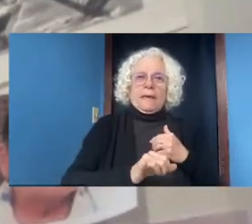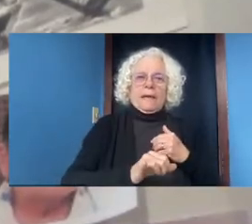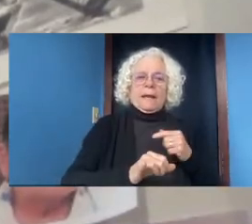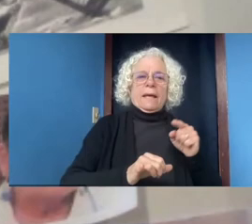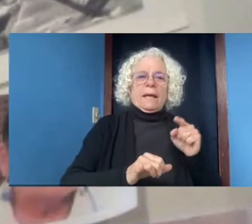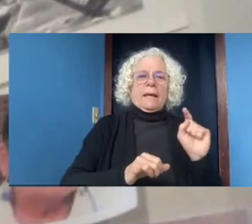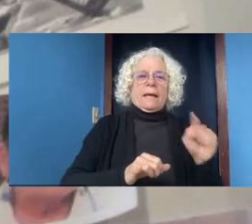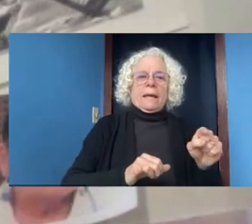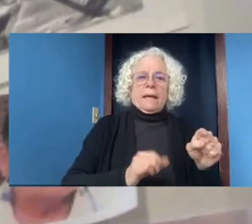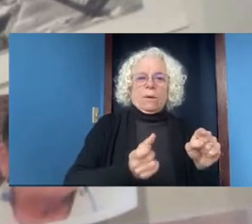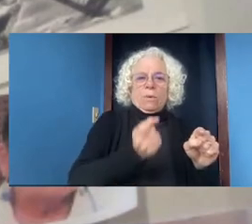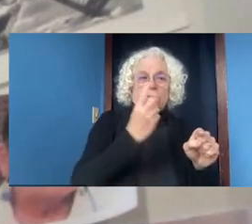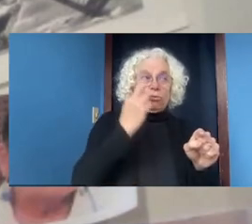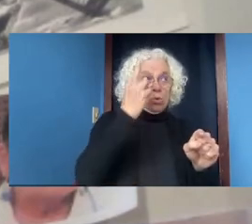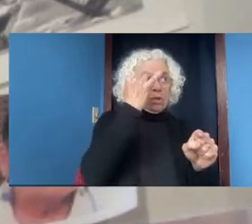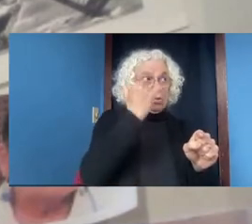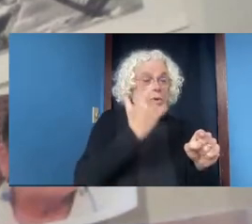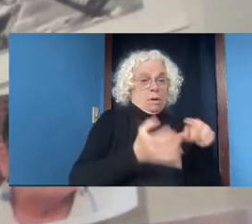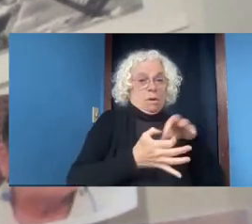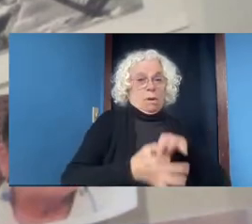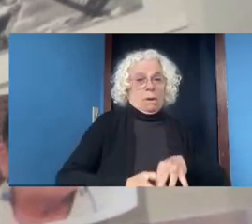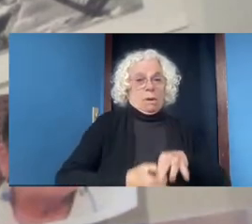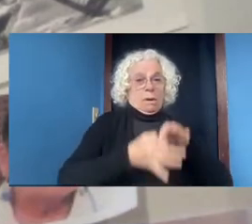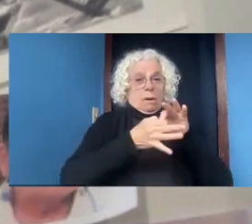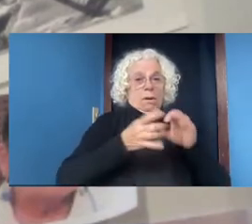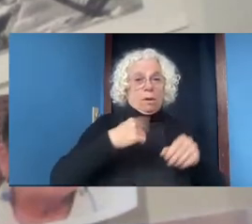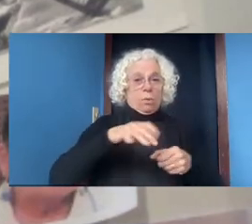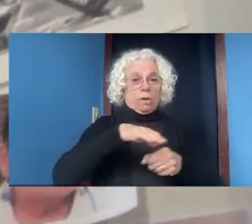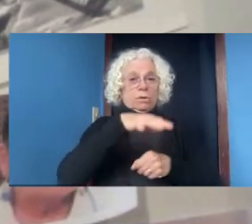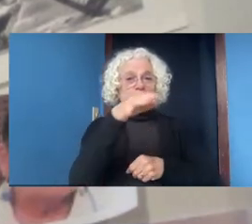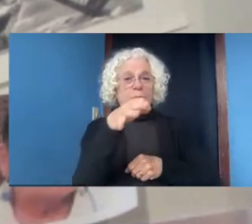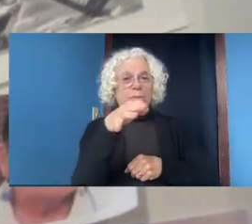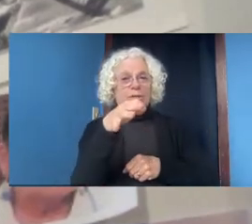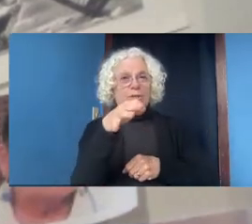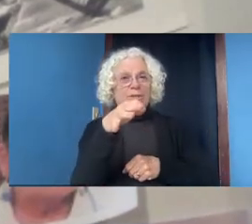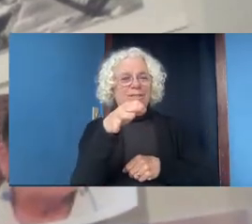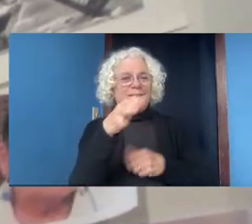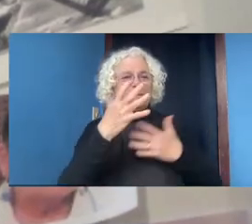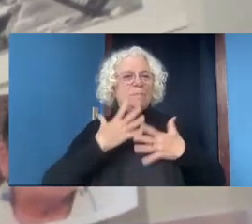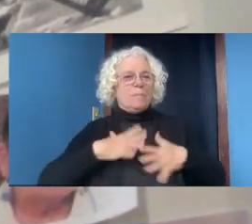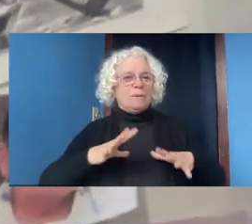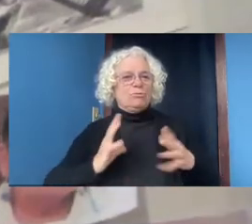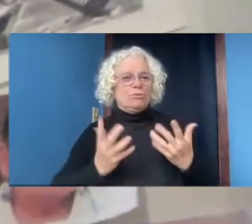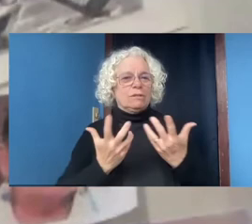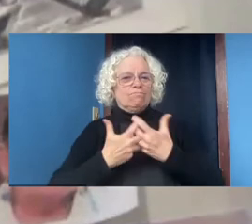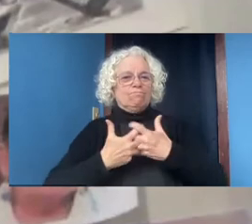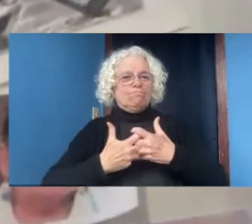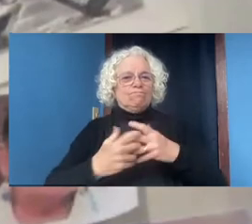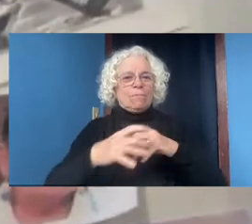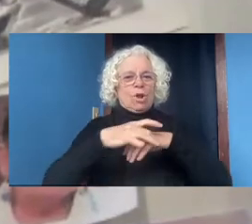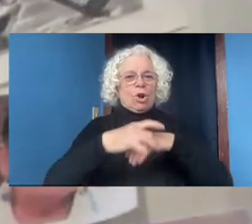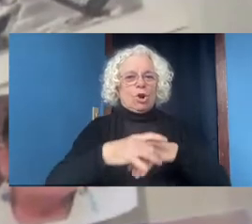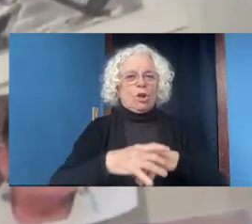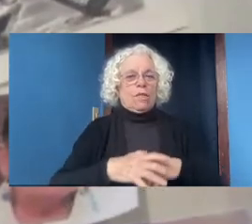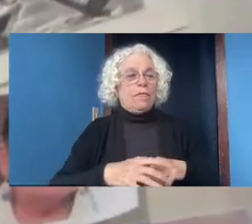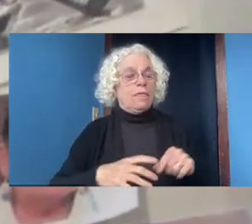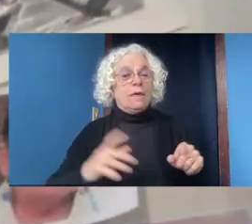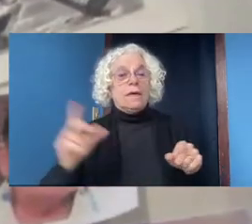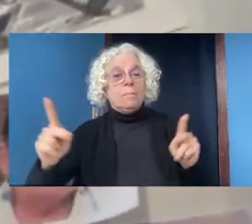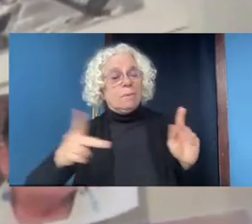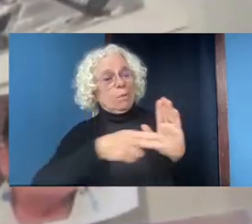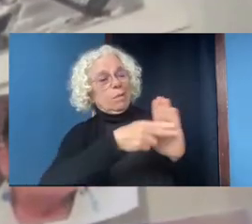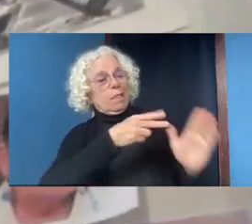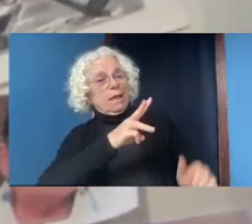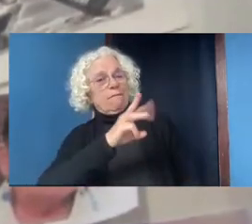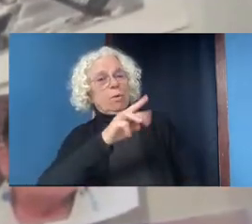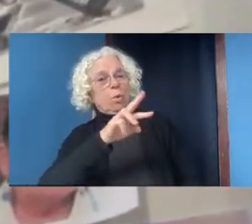of why we were here as spirits dressed in earth. We were wild then, they said, because we